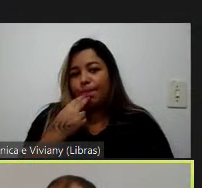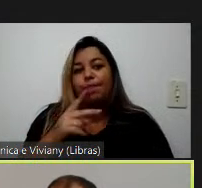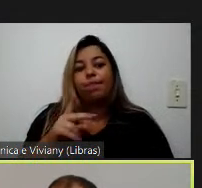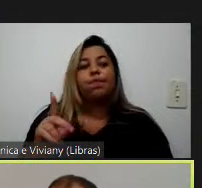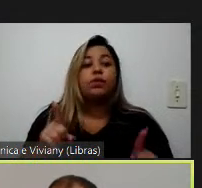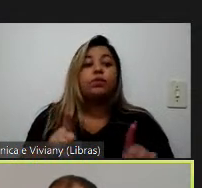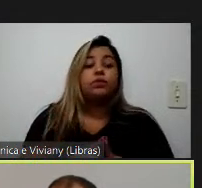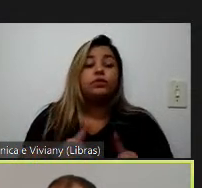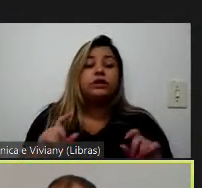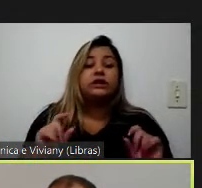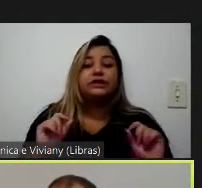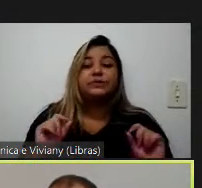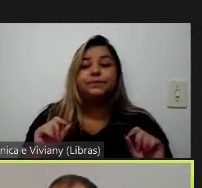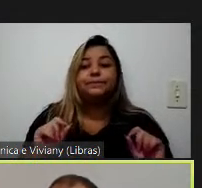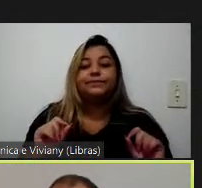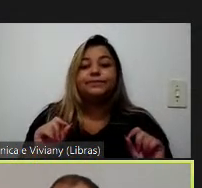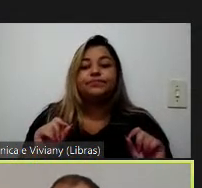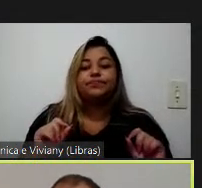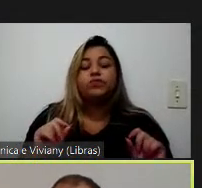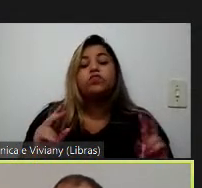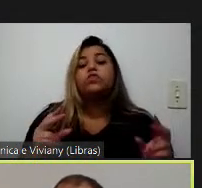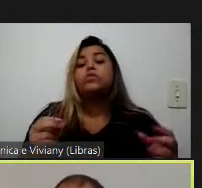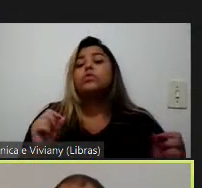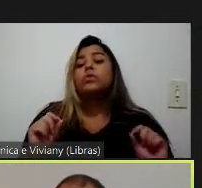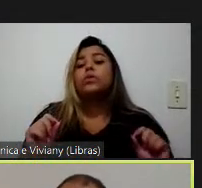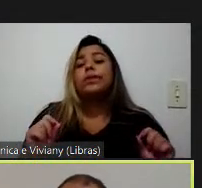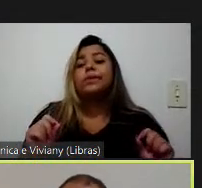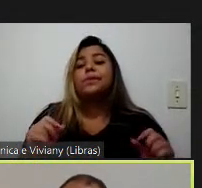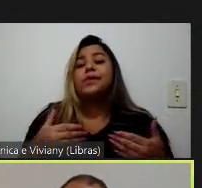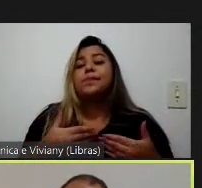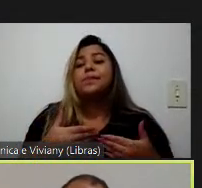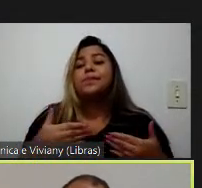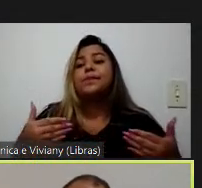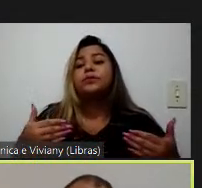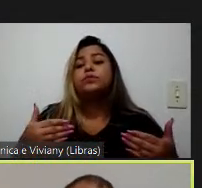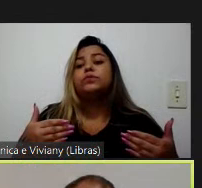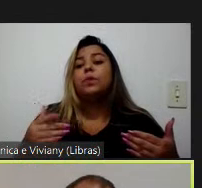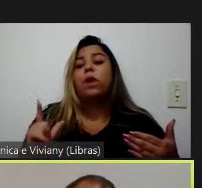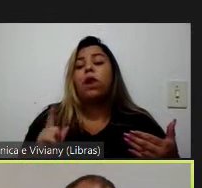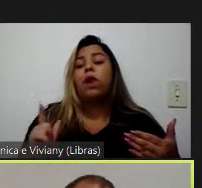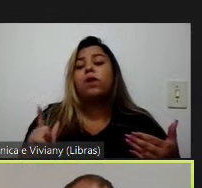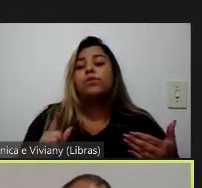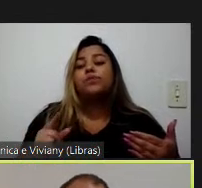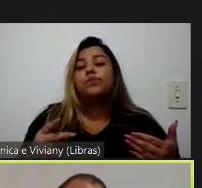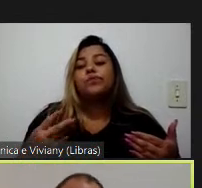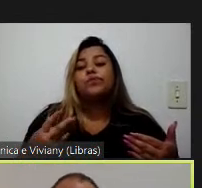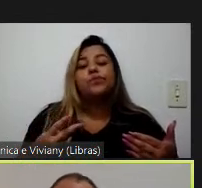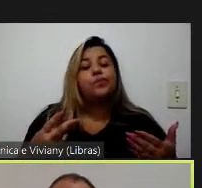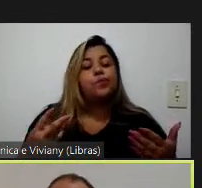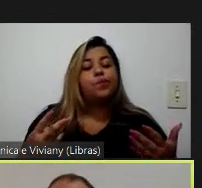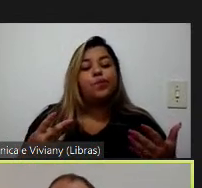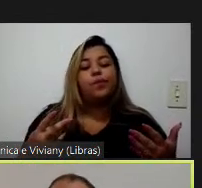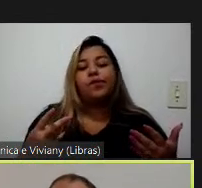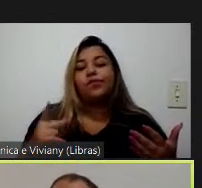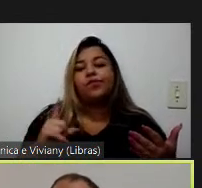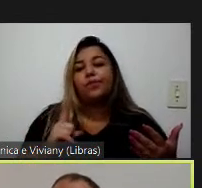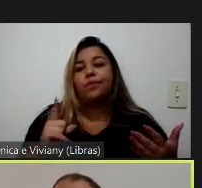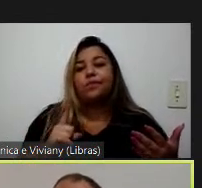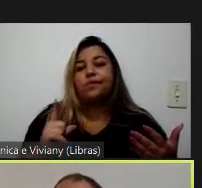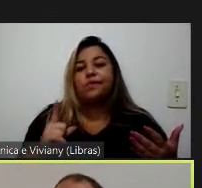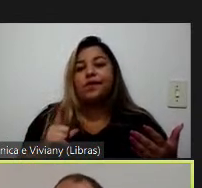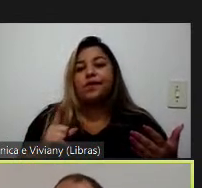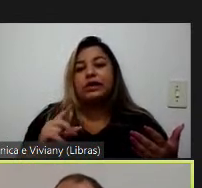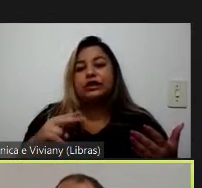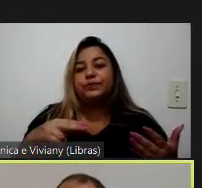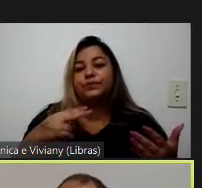between these different perspectives. Because obviously it is the biomedical perspective and the food